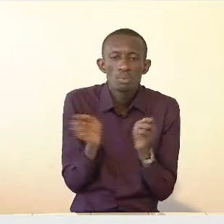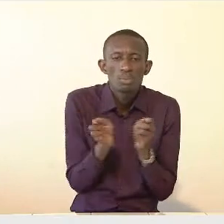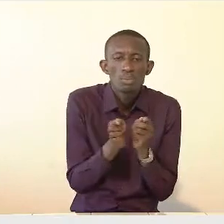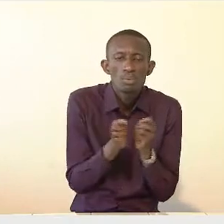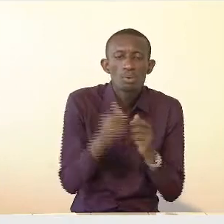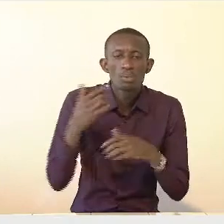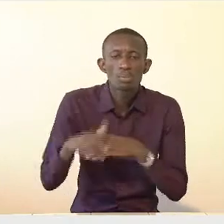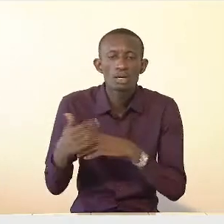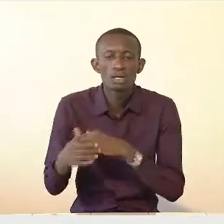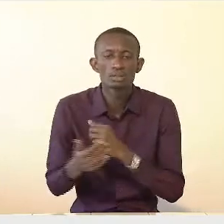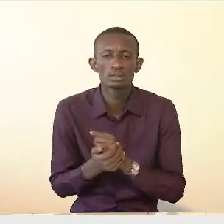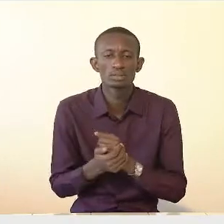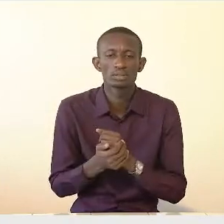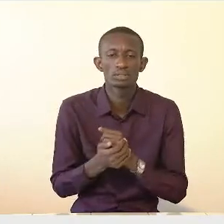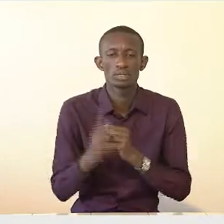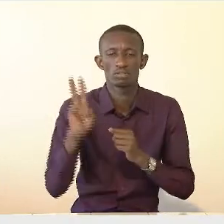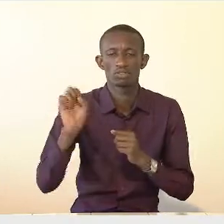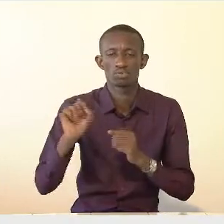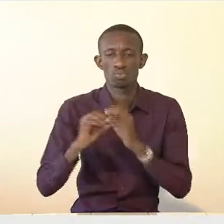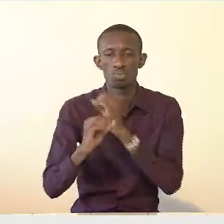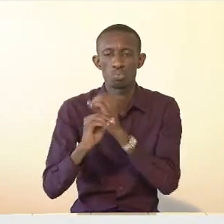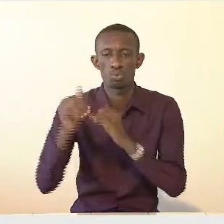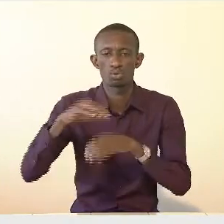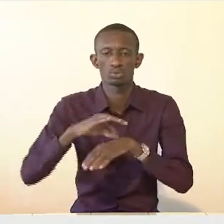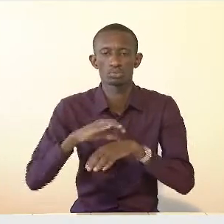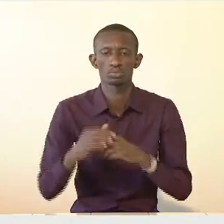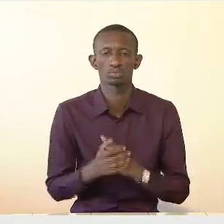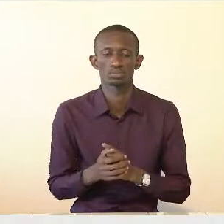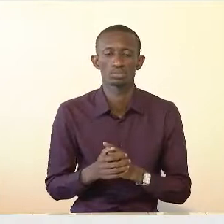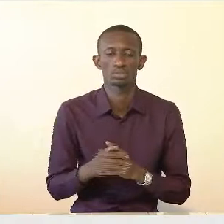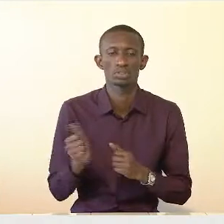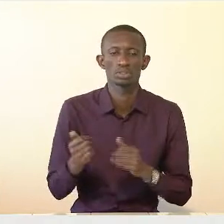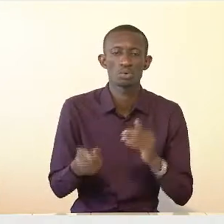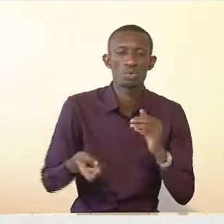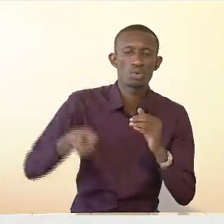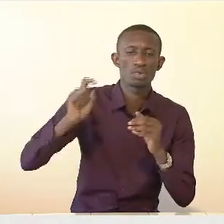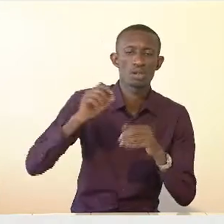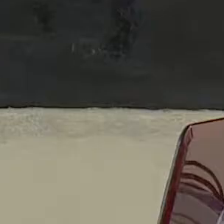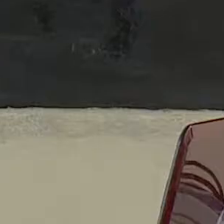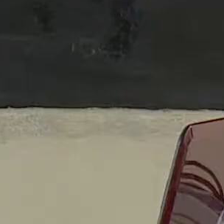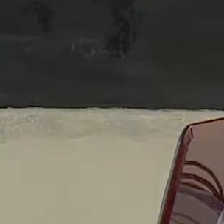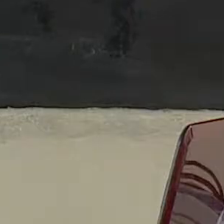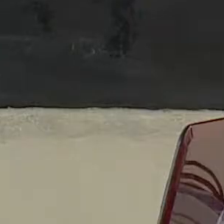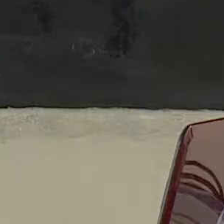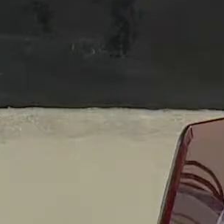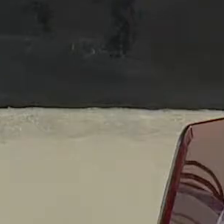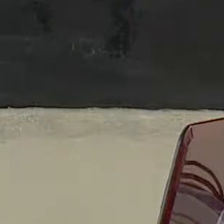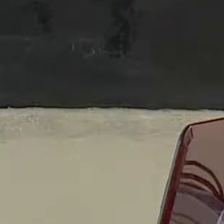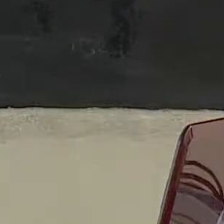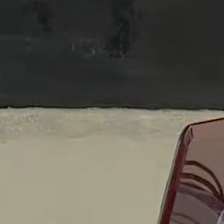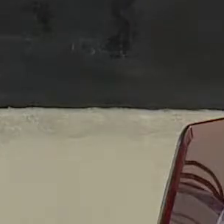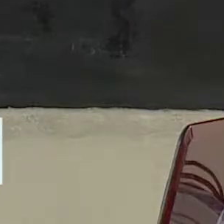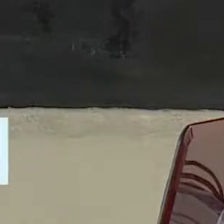describes 3 physiological processes involves in the regulation of temperature in animals. So students, thank you